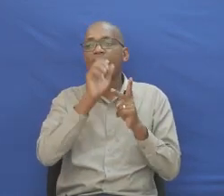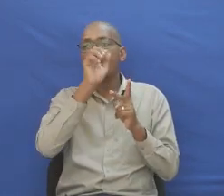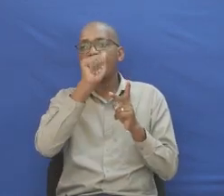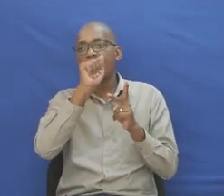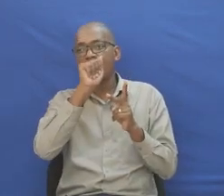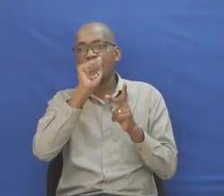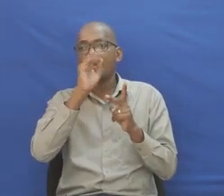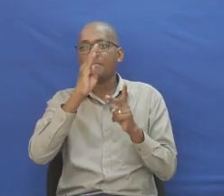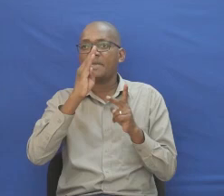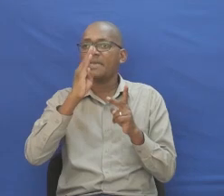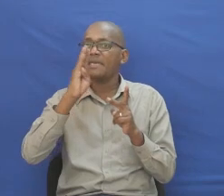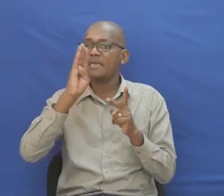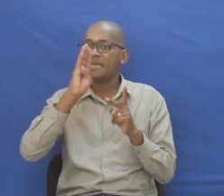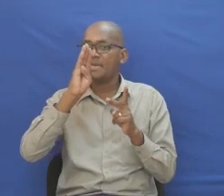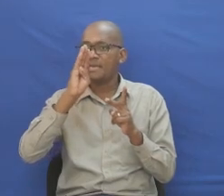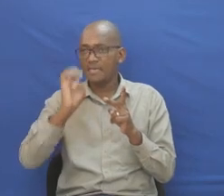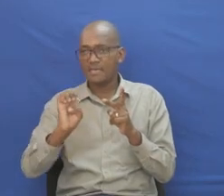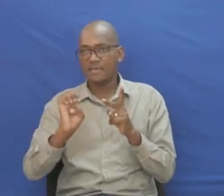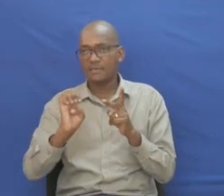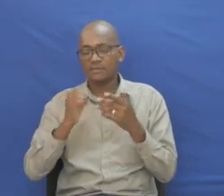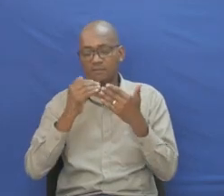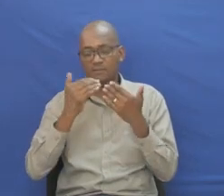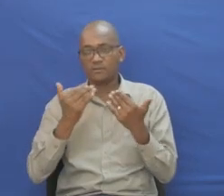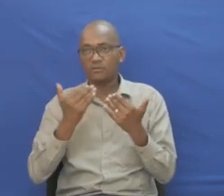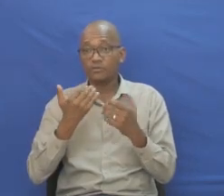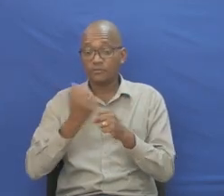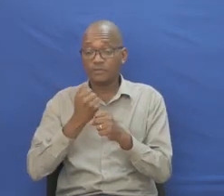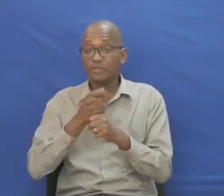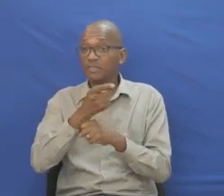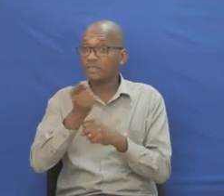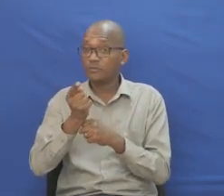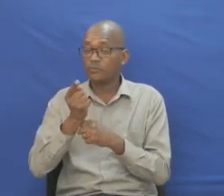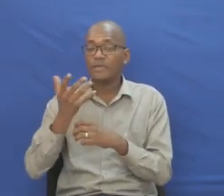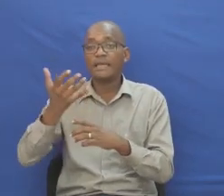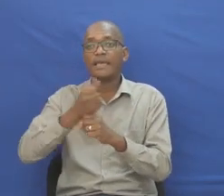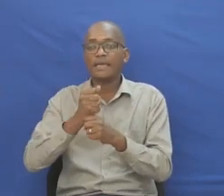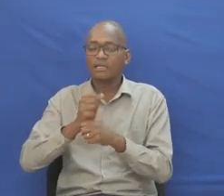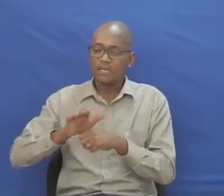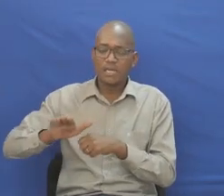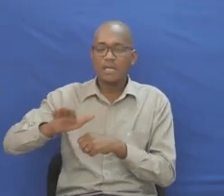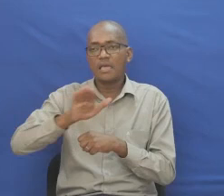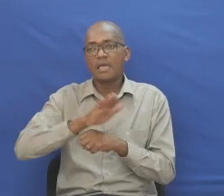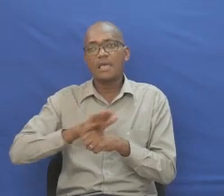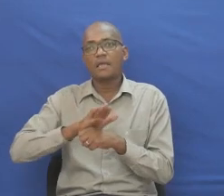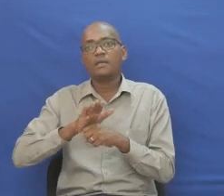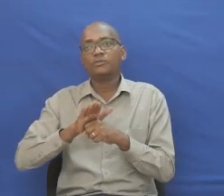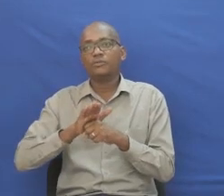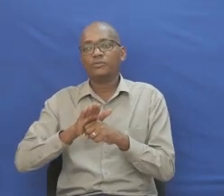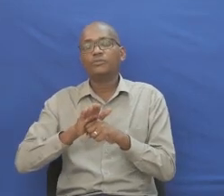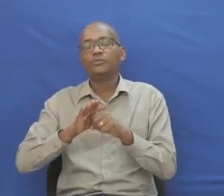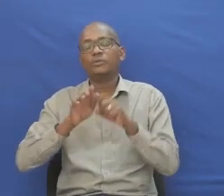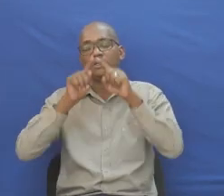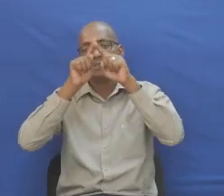the summation of these two triangles, we are going to get the area of the whole triangle ABC. So now